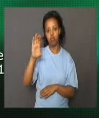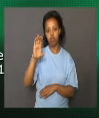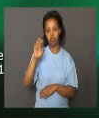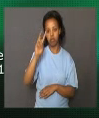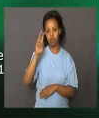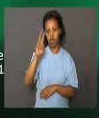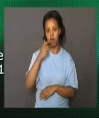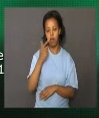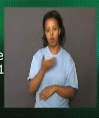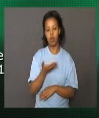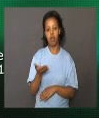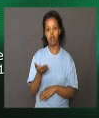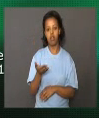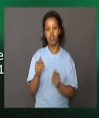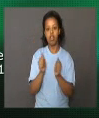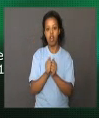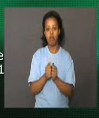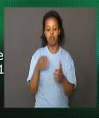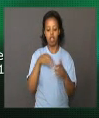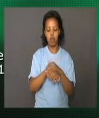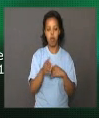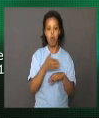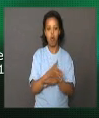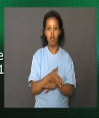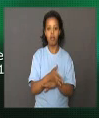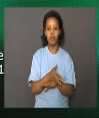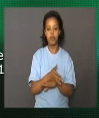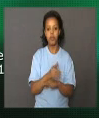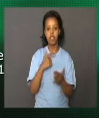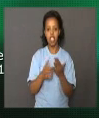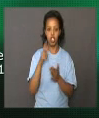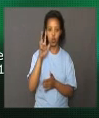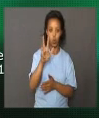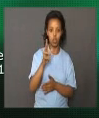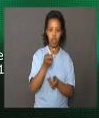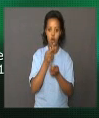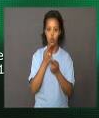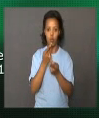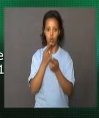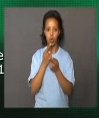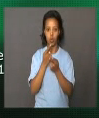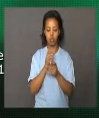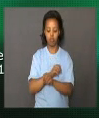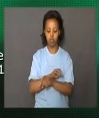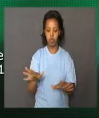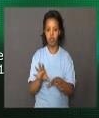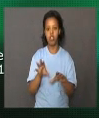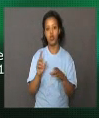itself to CD4 receptors, these 3 proteins spread